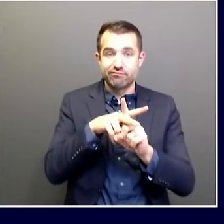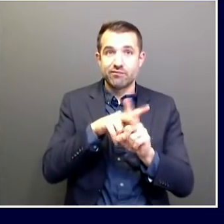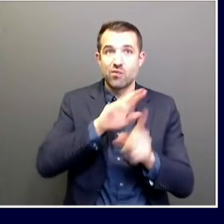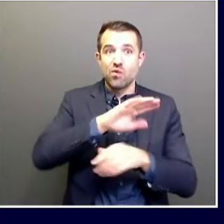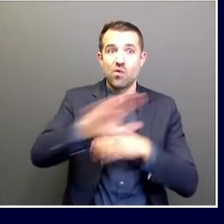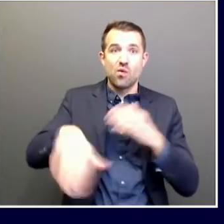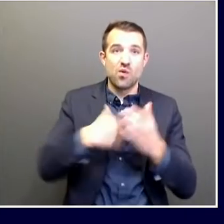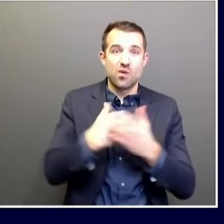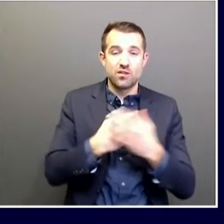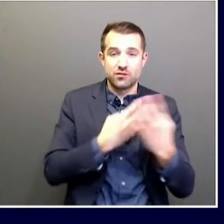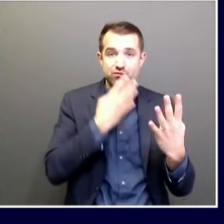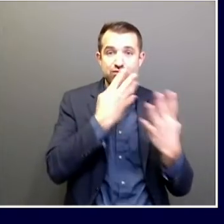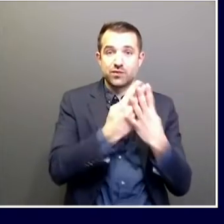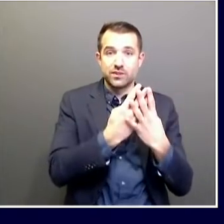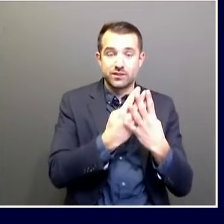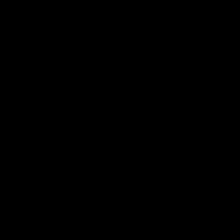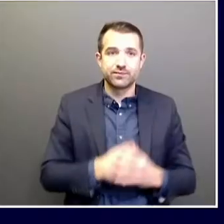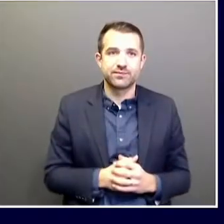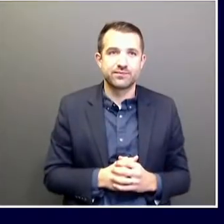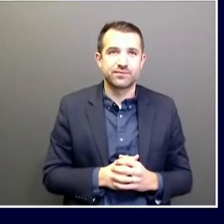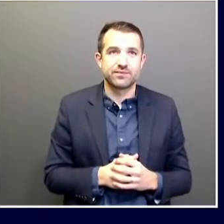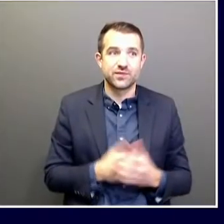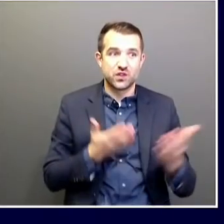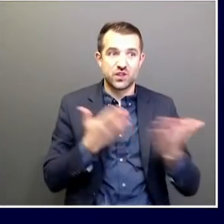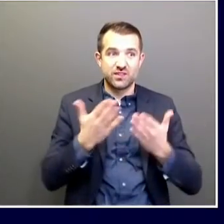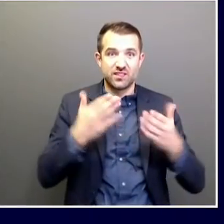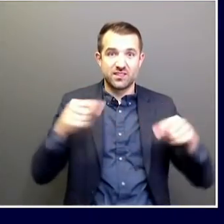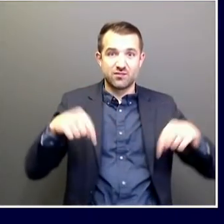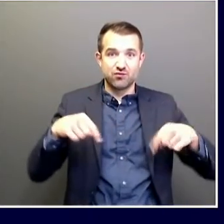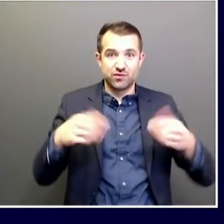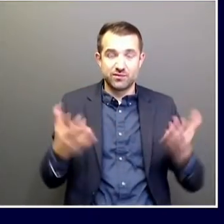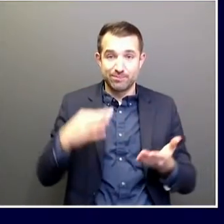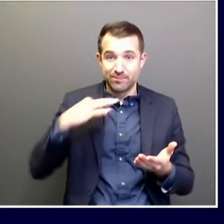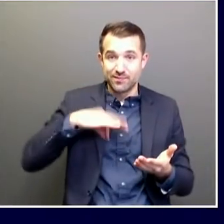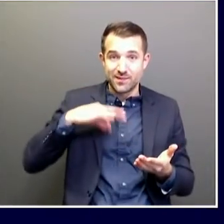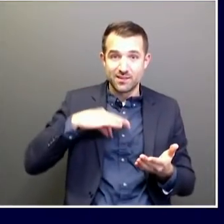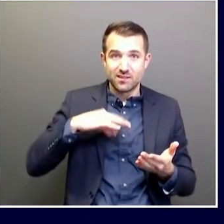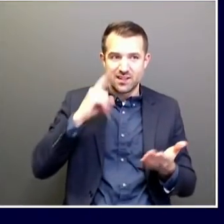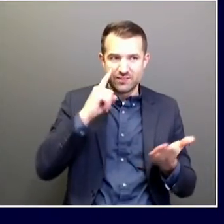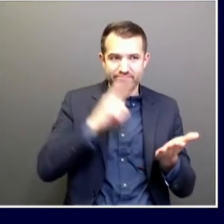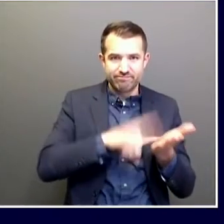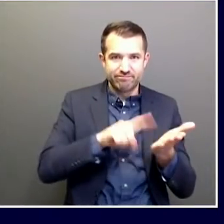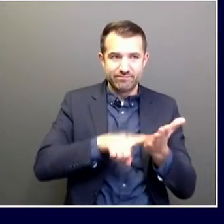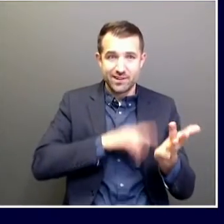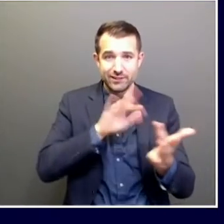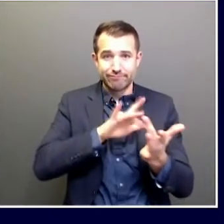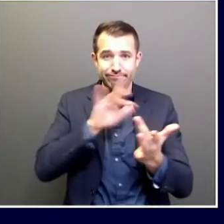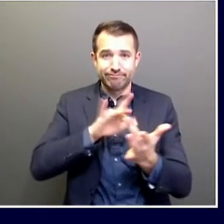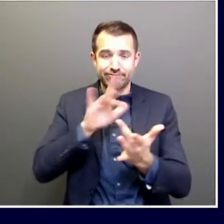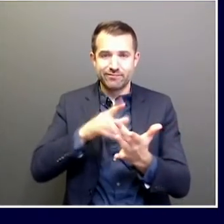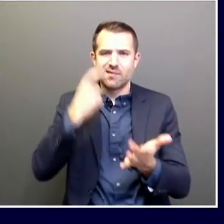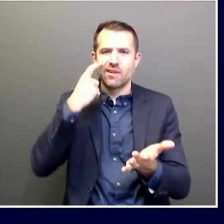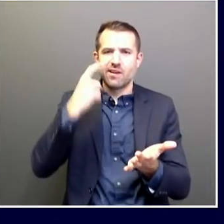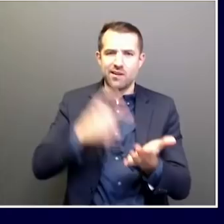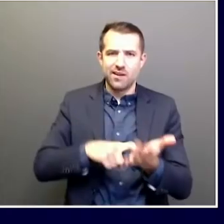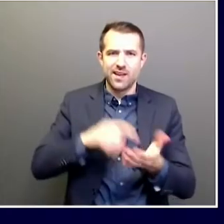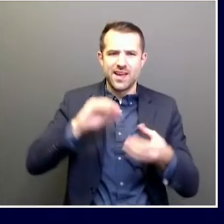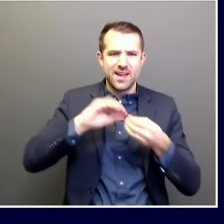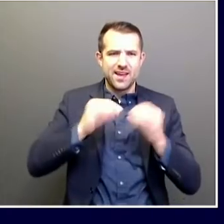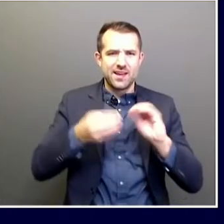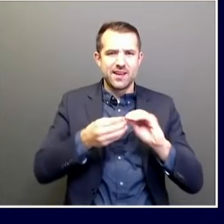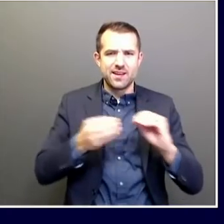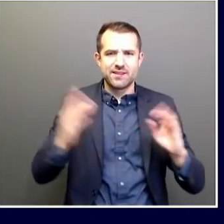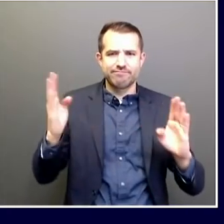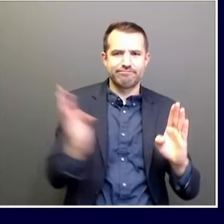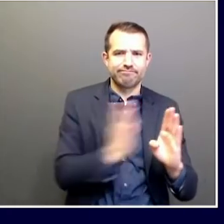other correctional facilities. Generally, what we have found is that it varies quite greatly. In jails, it can be just as